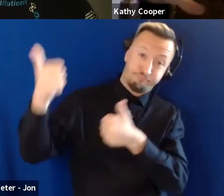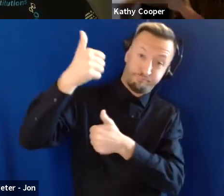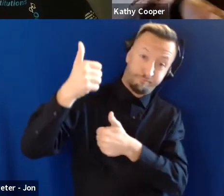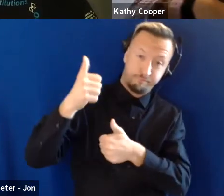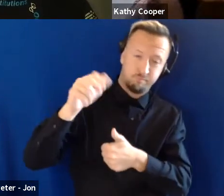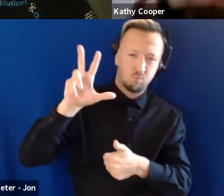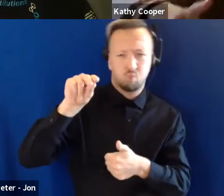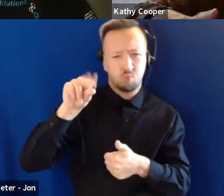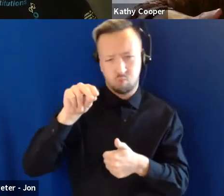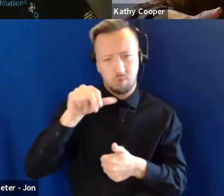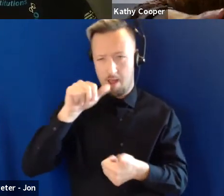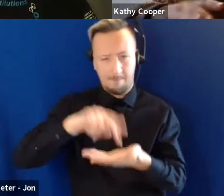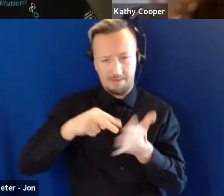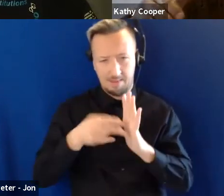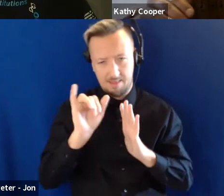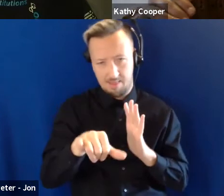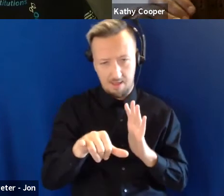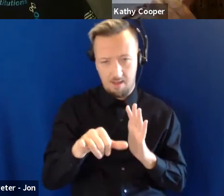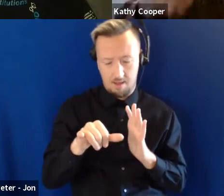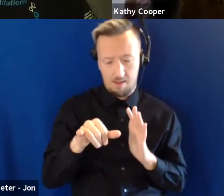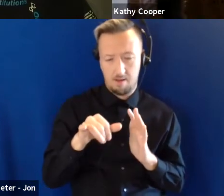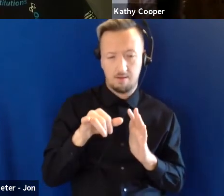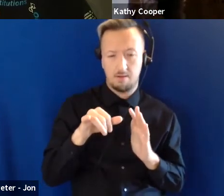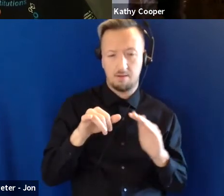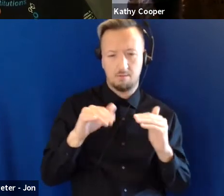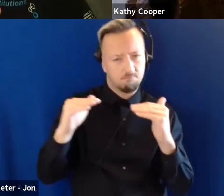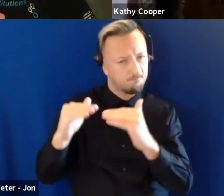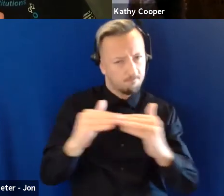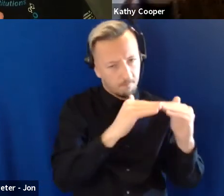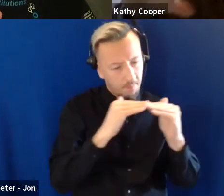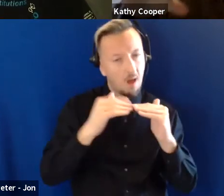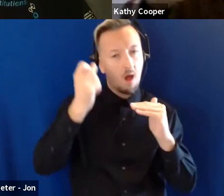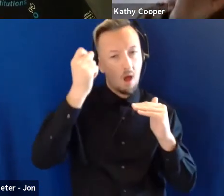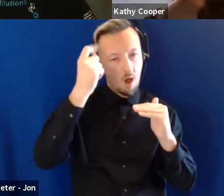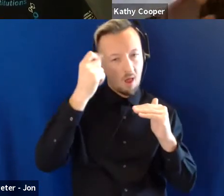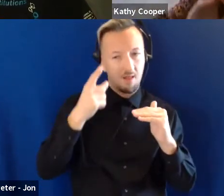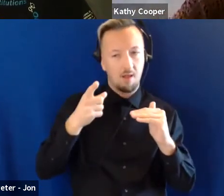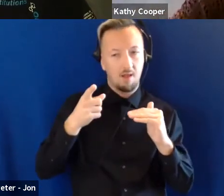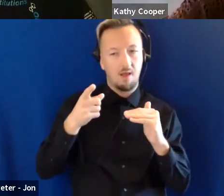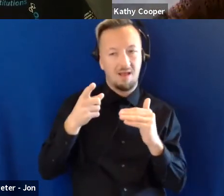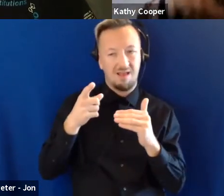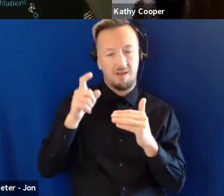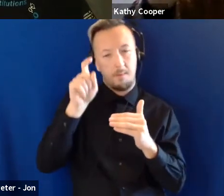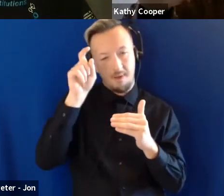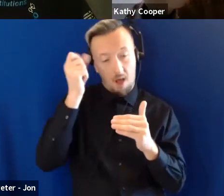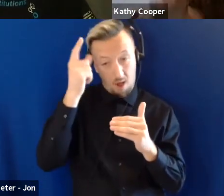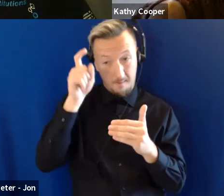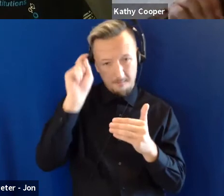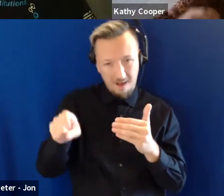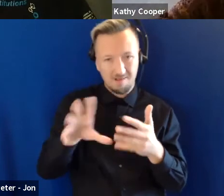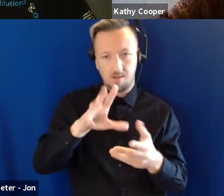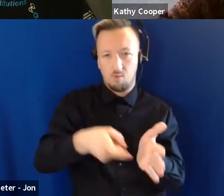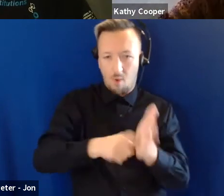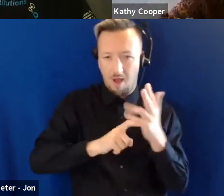voting pie or any of that kind of stuff, because we don't. It takes those three elements of signatures, the SILC,